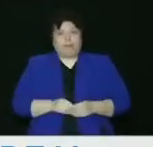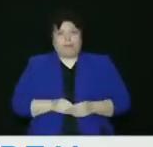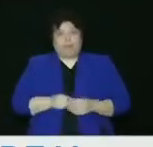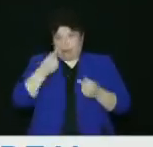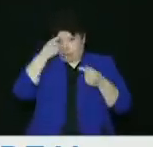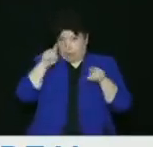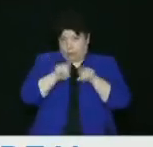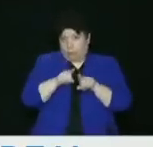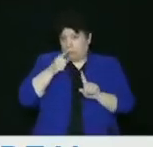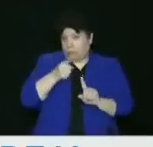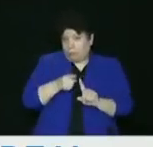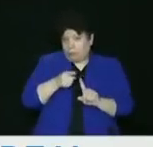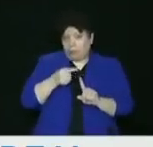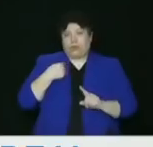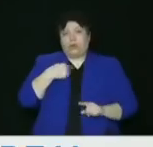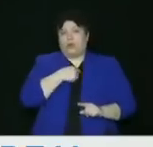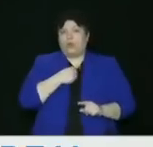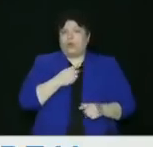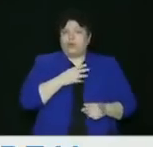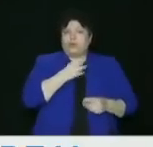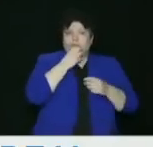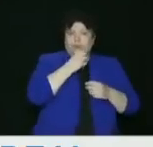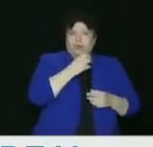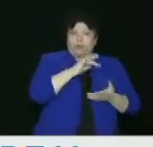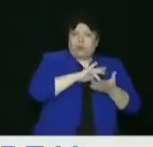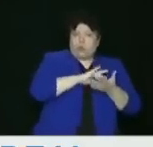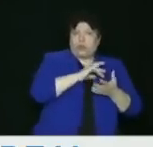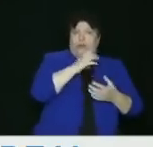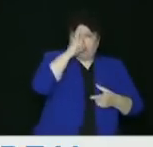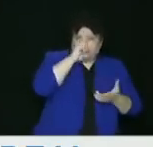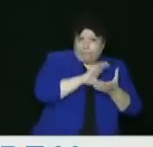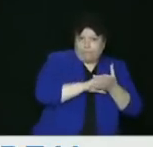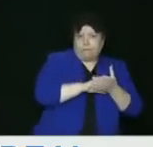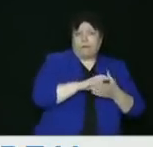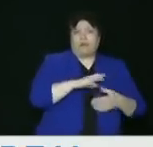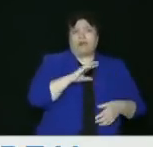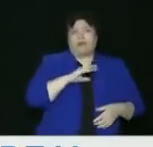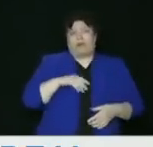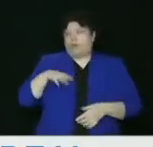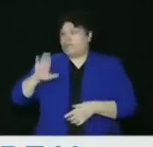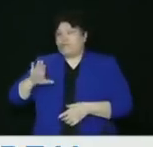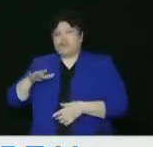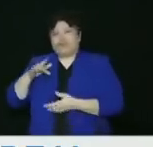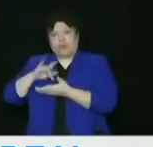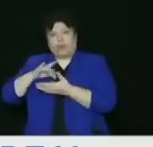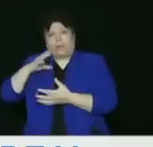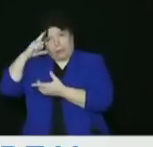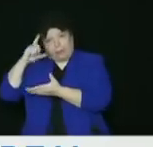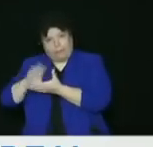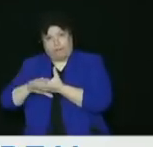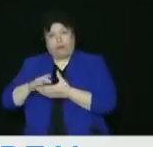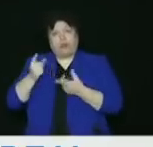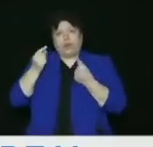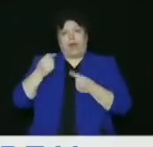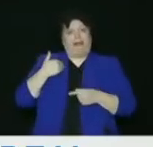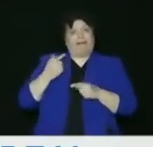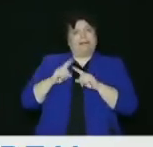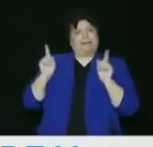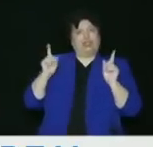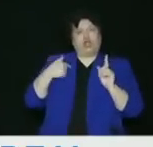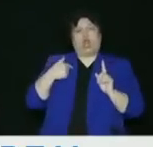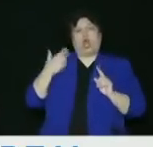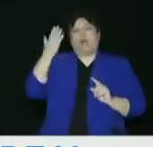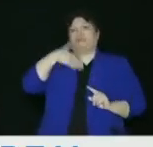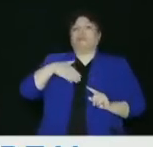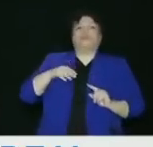not about compromising the core beliefs of either of our parties or denying the differences between us. What it is